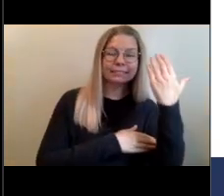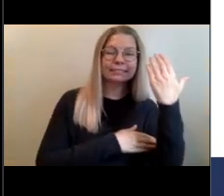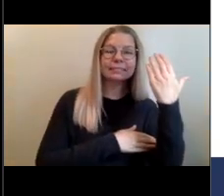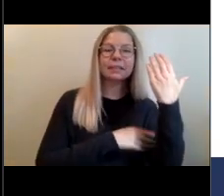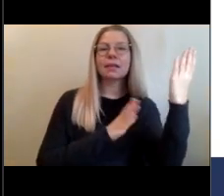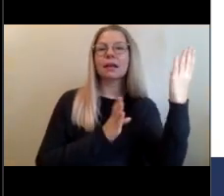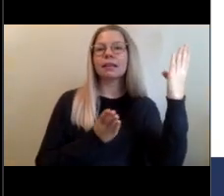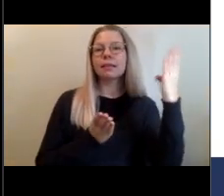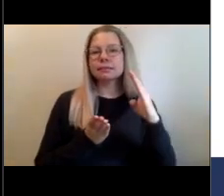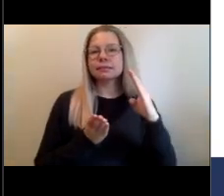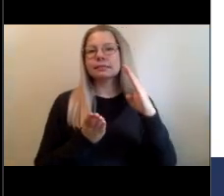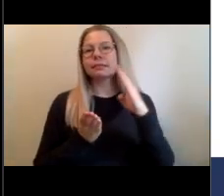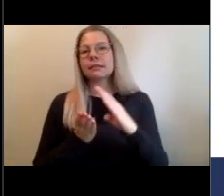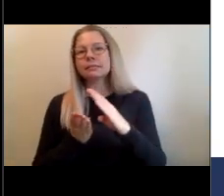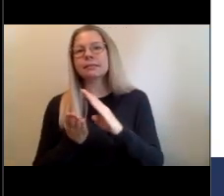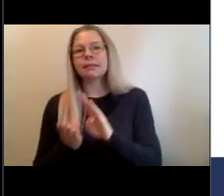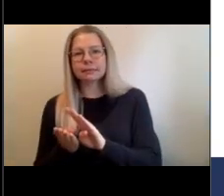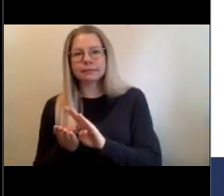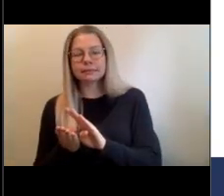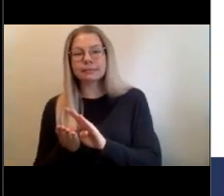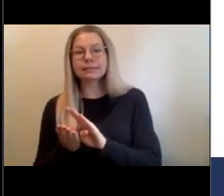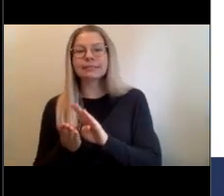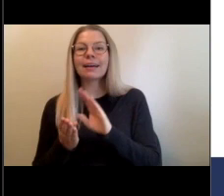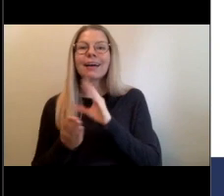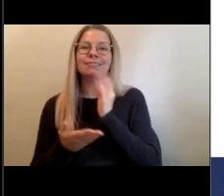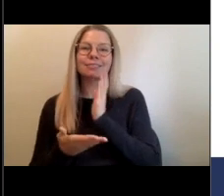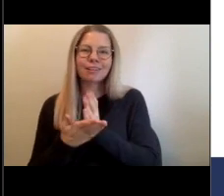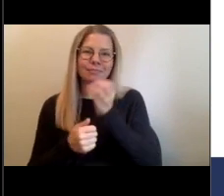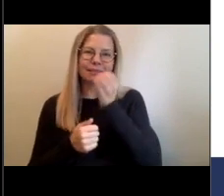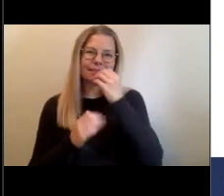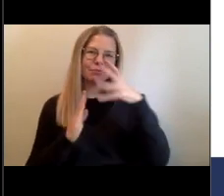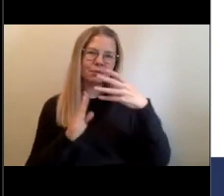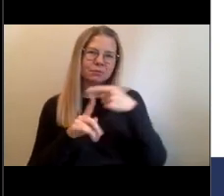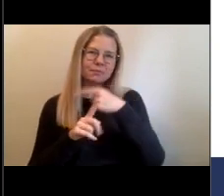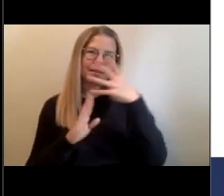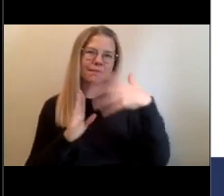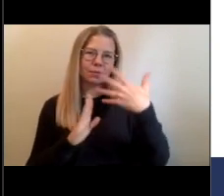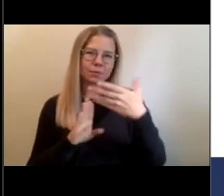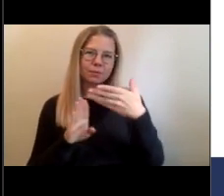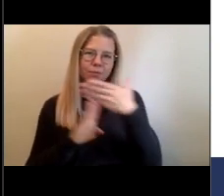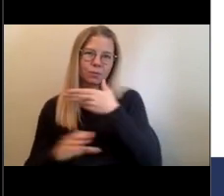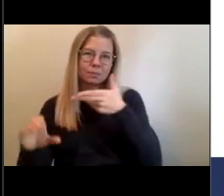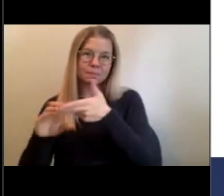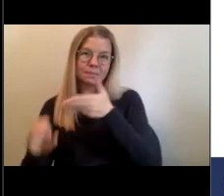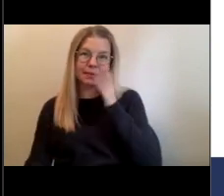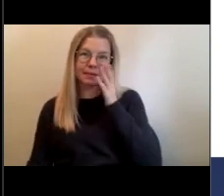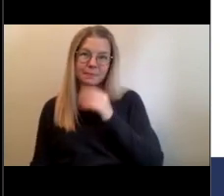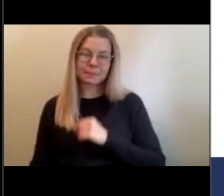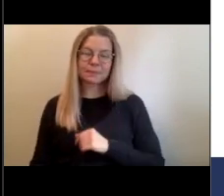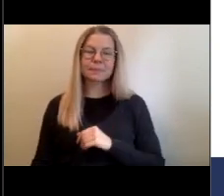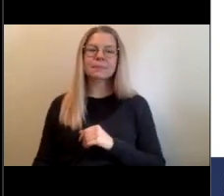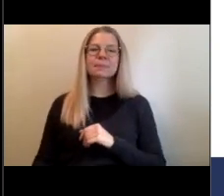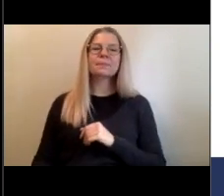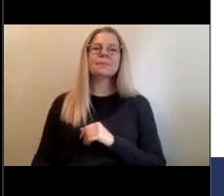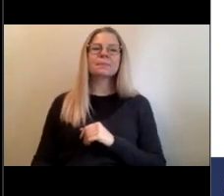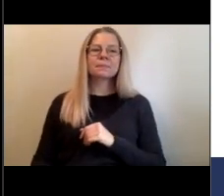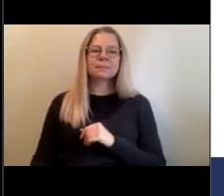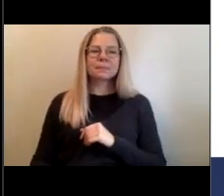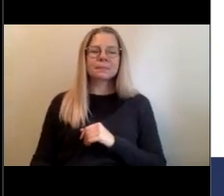get through the day, and a big gap, 4 to 5 hours before going to bed. And then finally, the other daytime signal